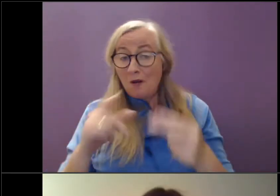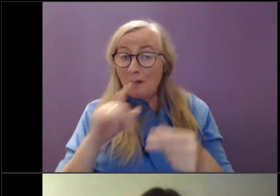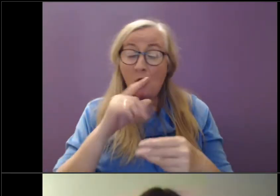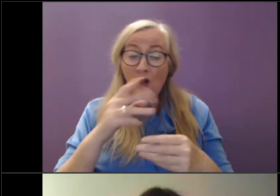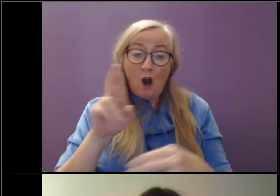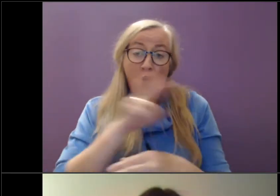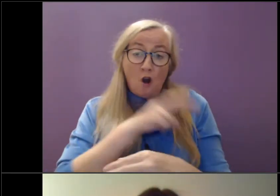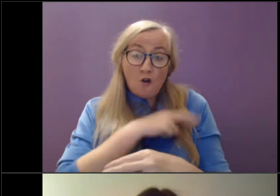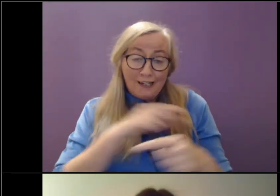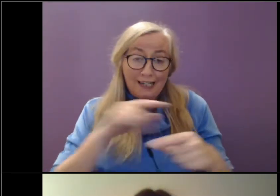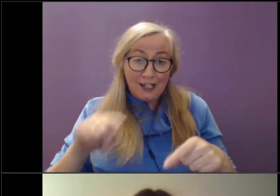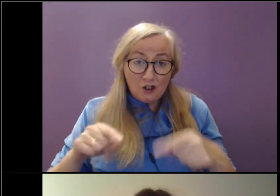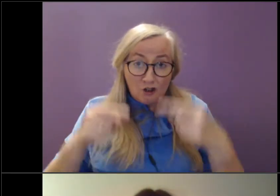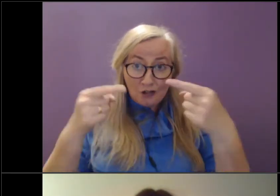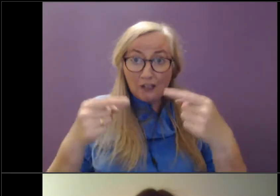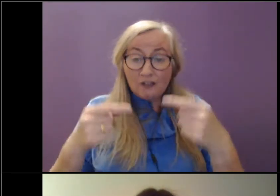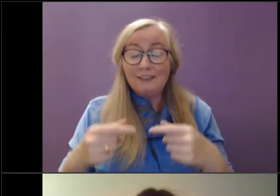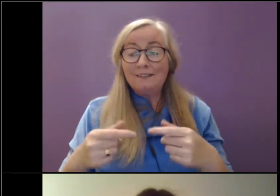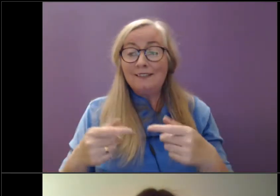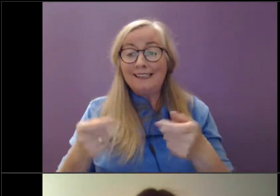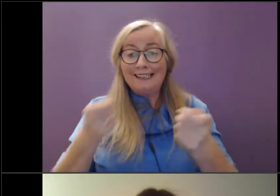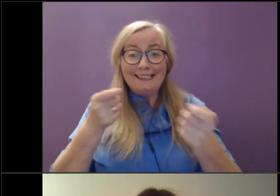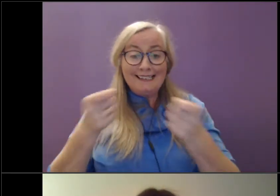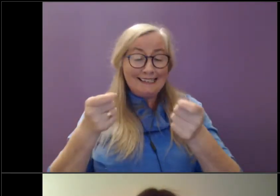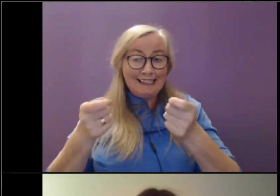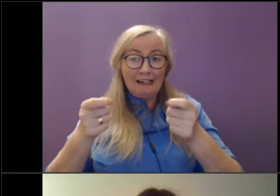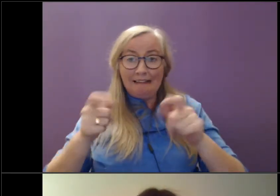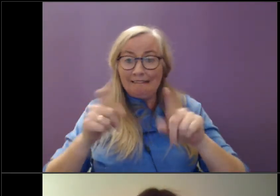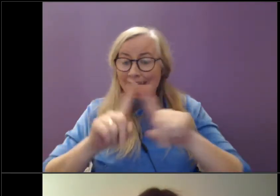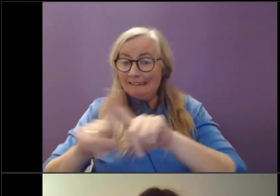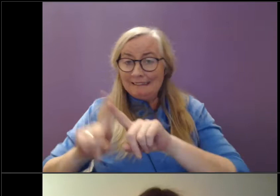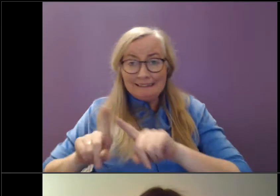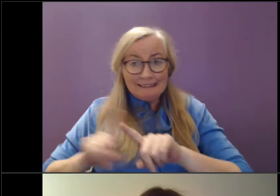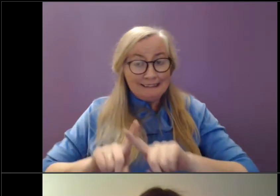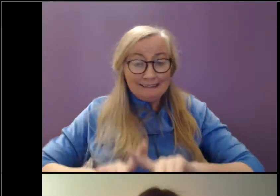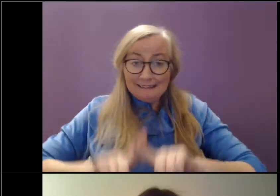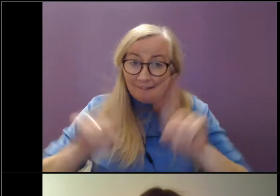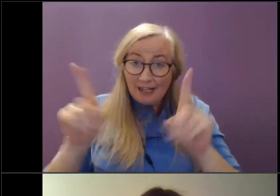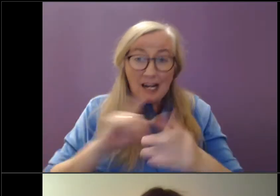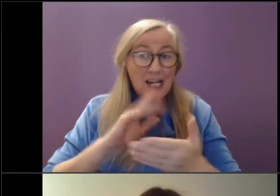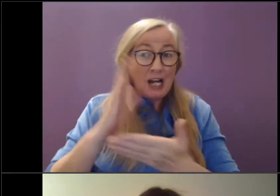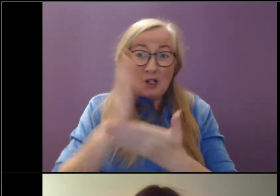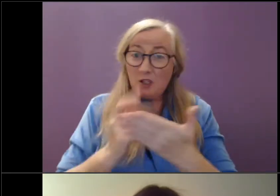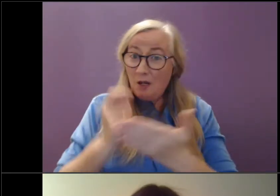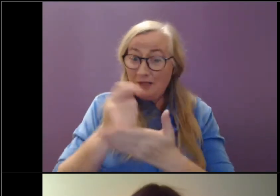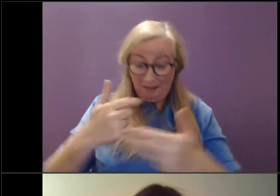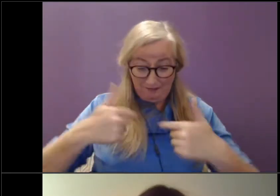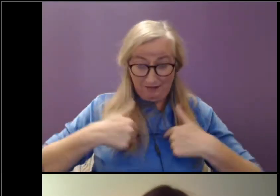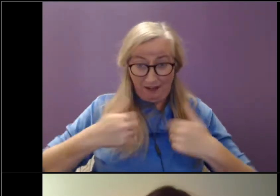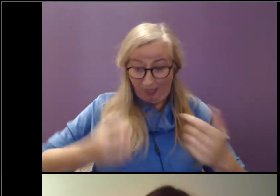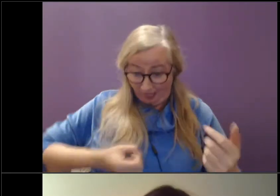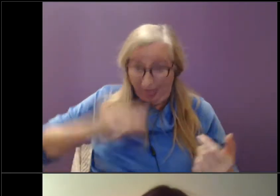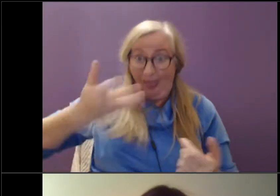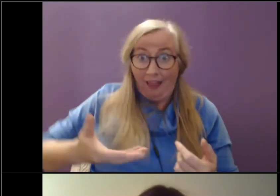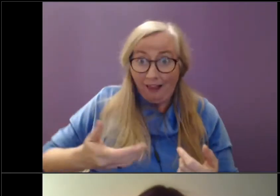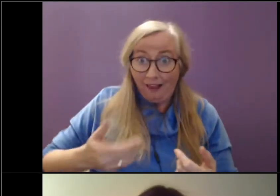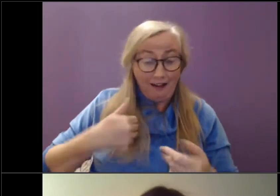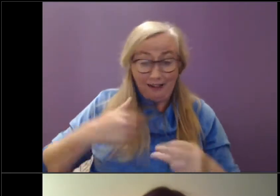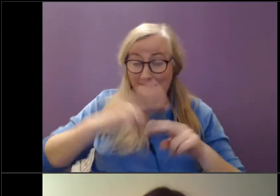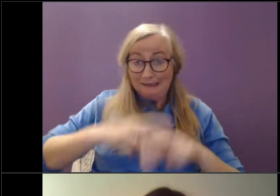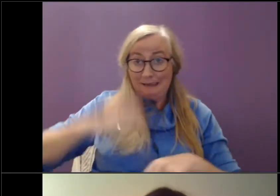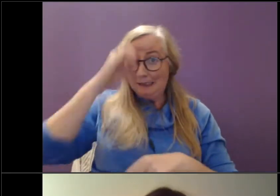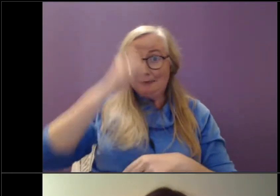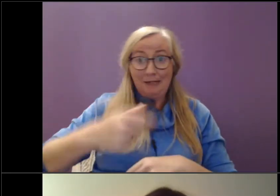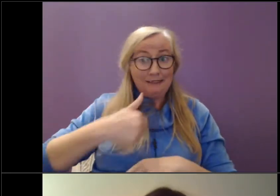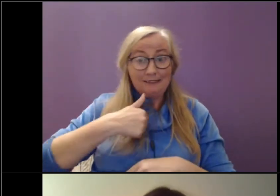everybody's dealing with it differently, and we've all had moments where we've become something we didn't know we could be, and we learn from